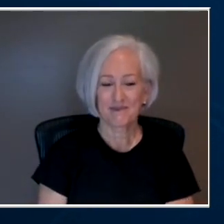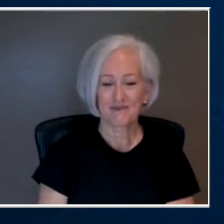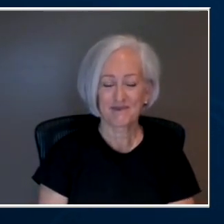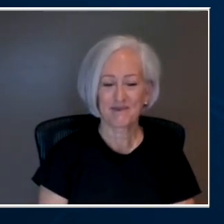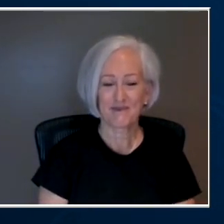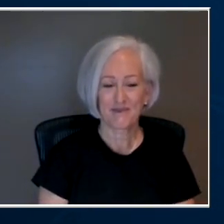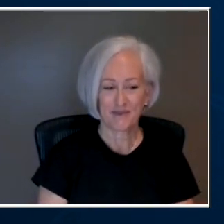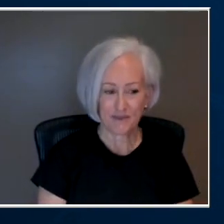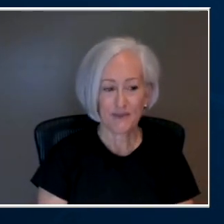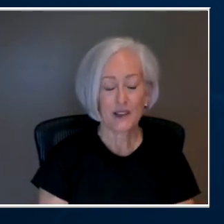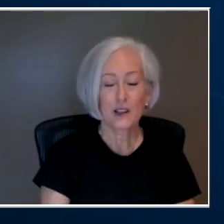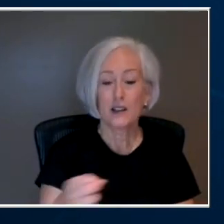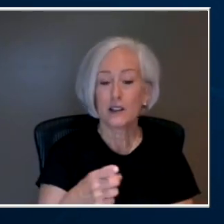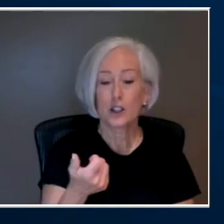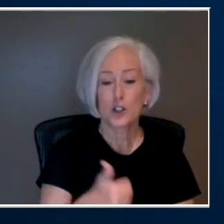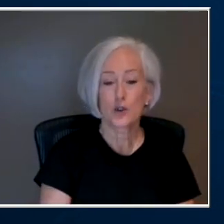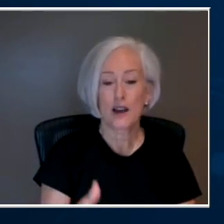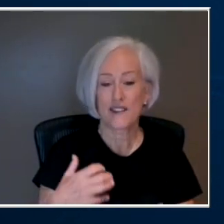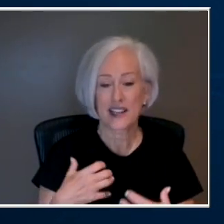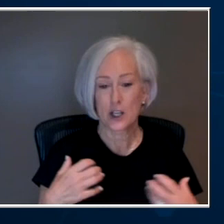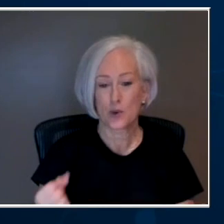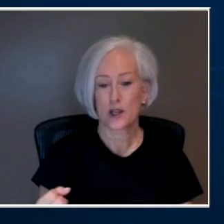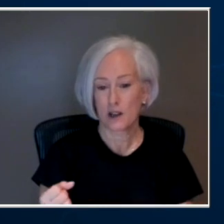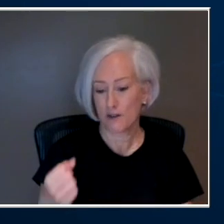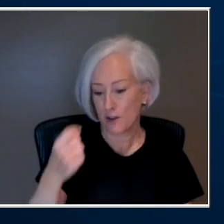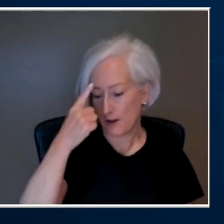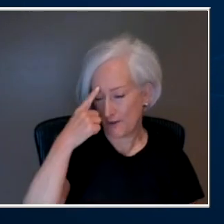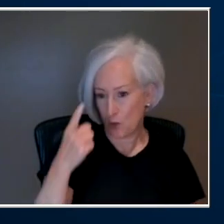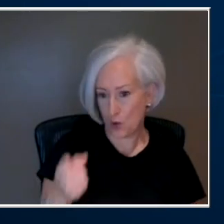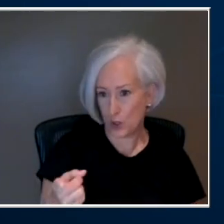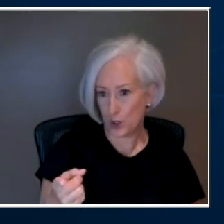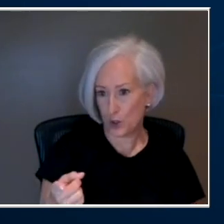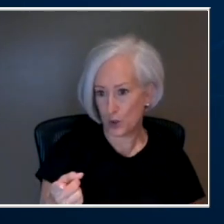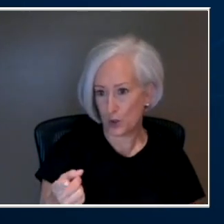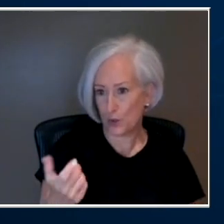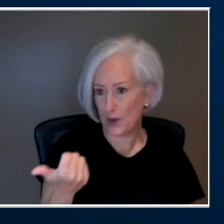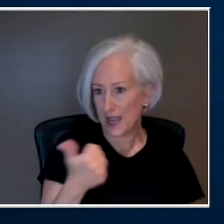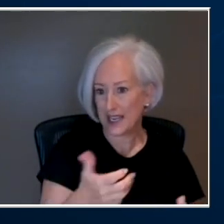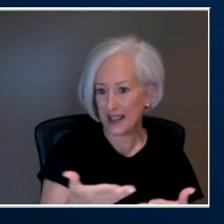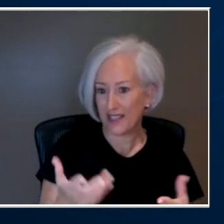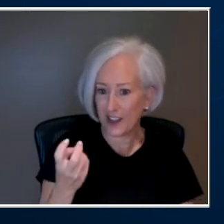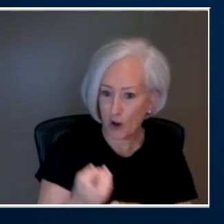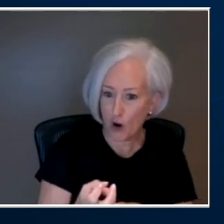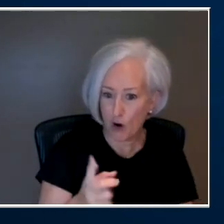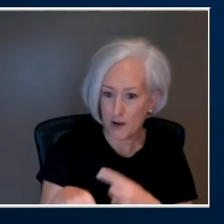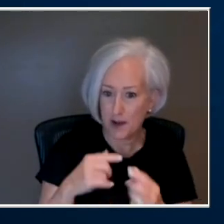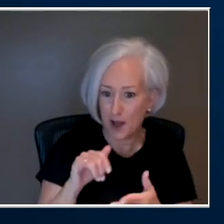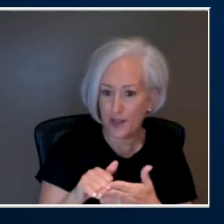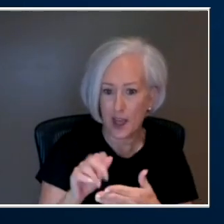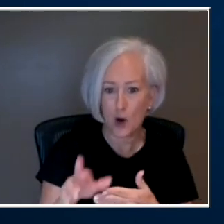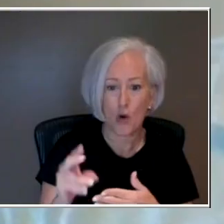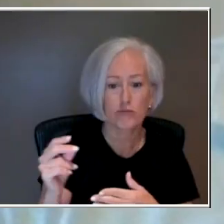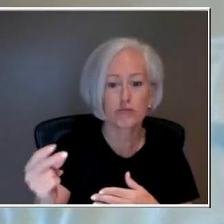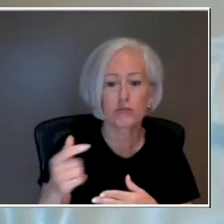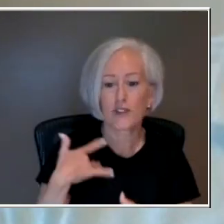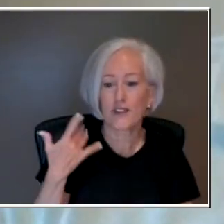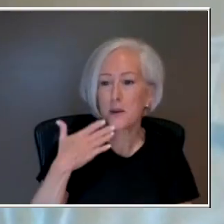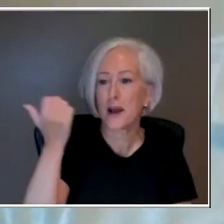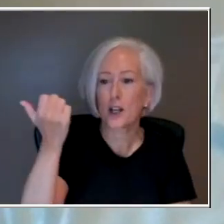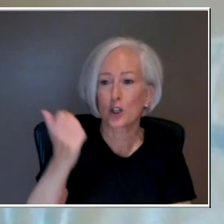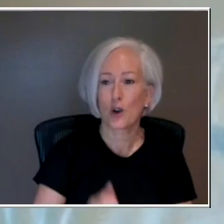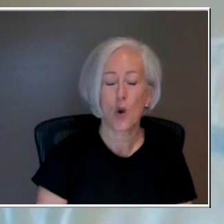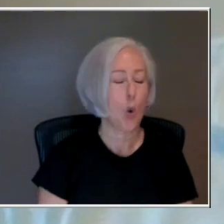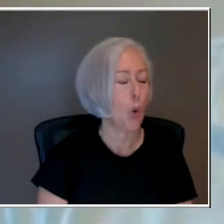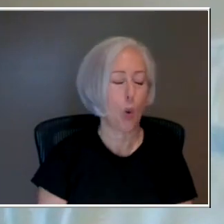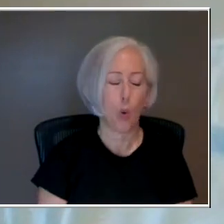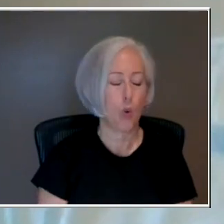Was there any sort of recovery, Sue, for you? Was there anything tough about it, or did you just instantly feel better? Oh,